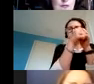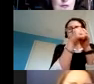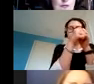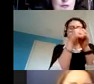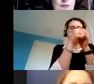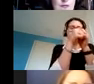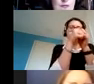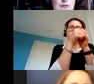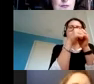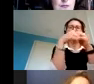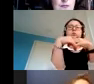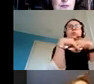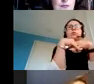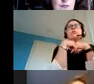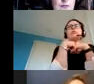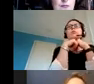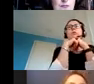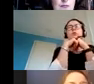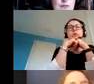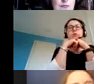rights abuses